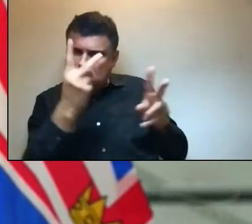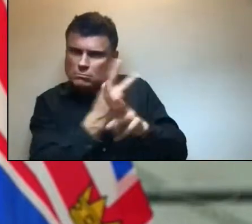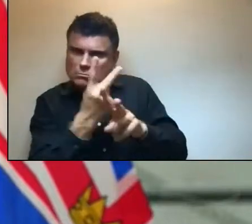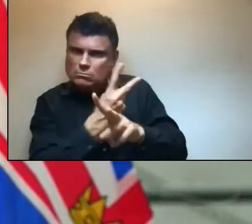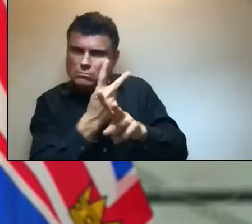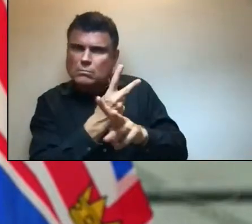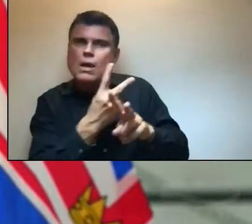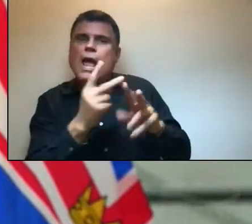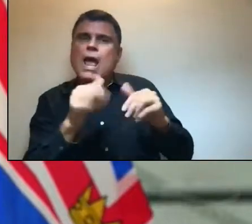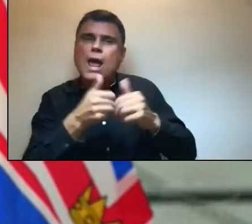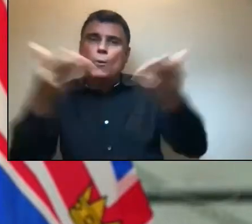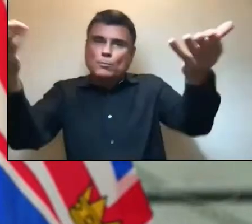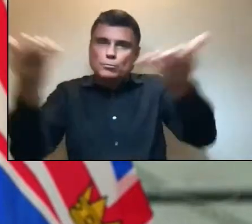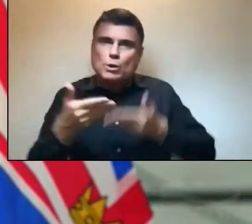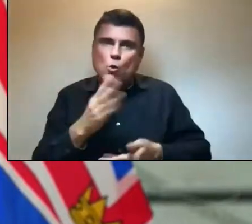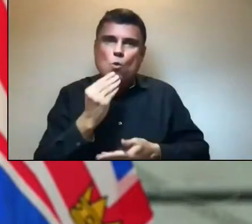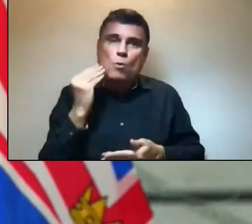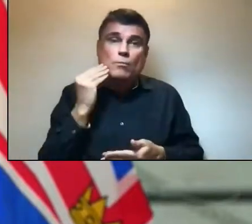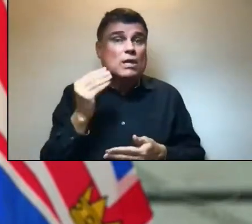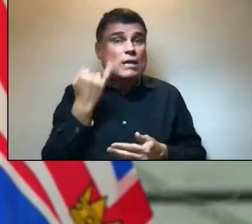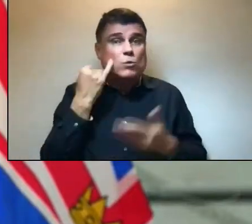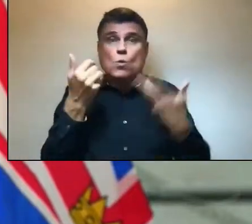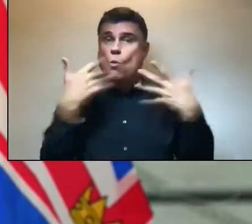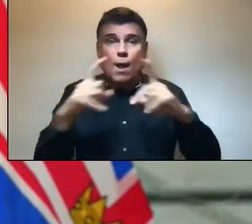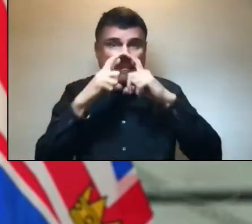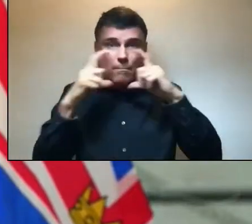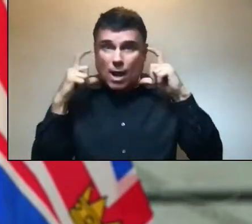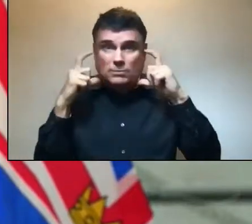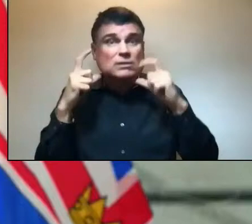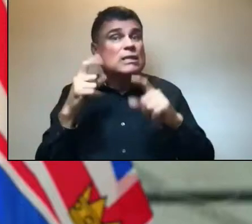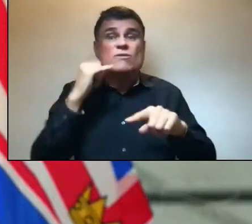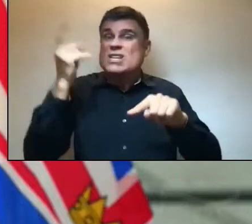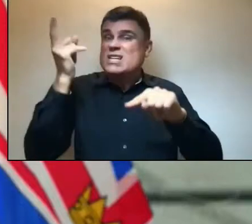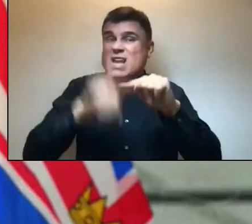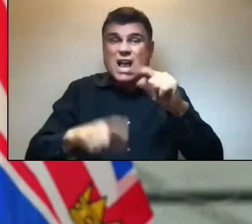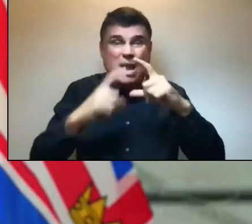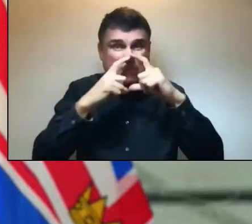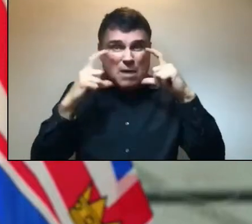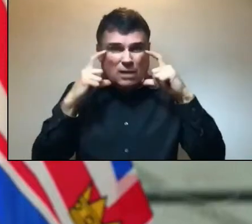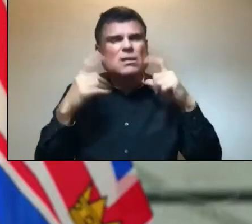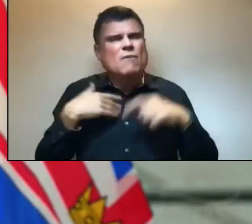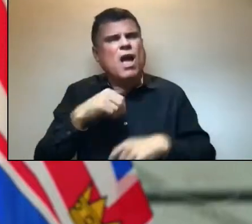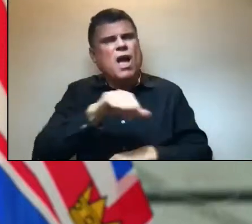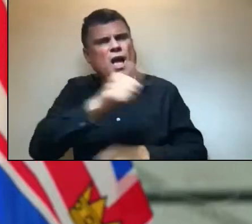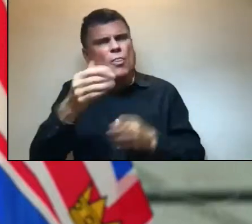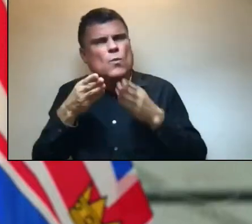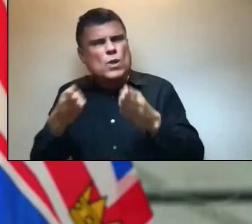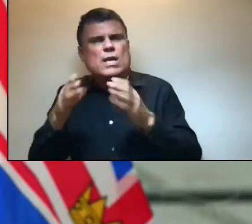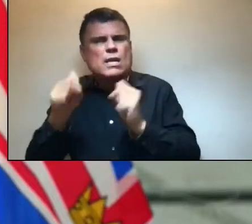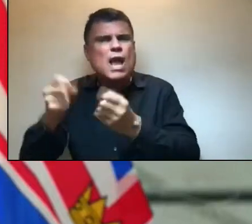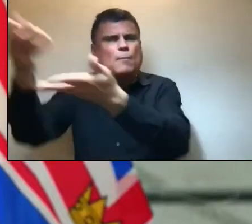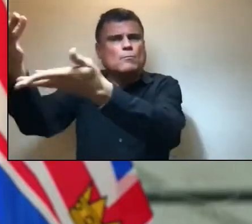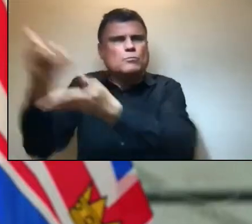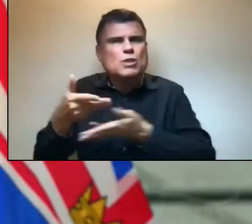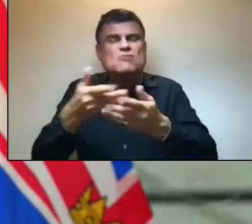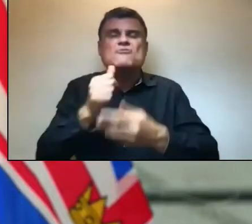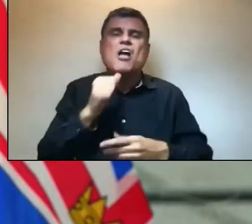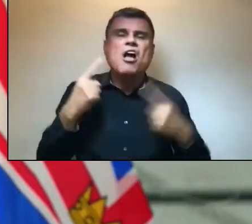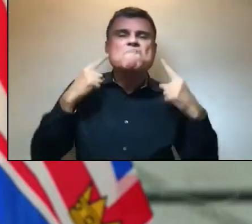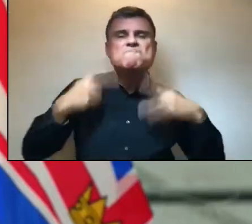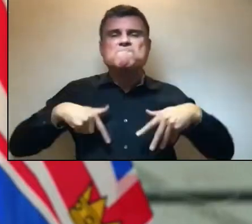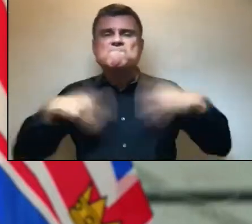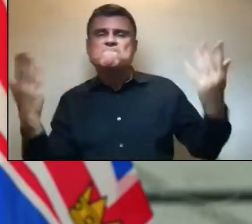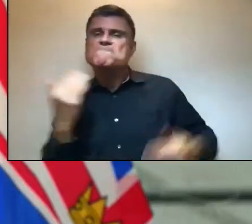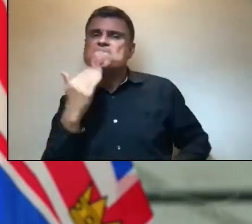feel strongly about not wearing masks, and it doesn't mean you have to be antagonistic and put people at risk. And that's really important right